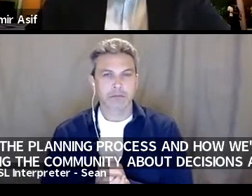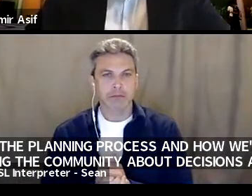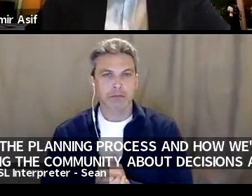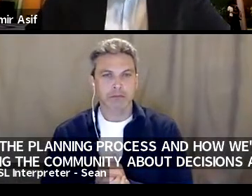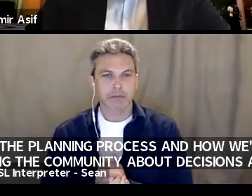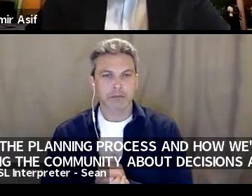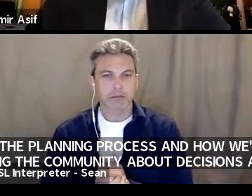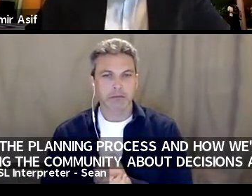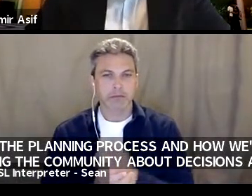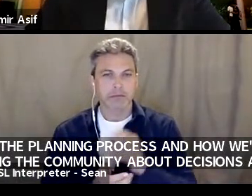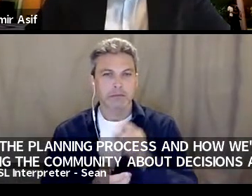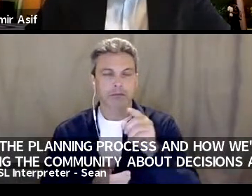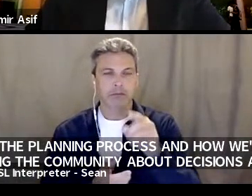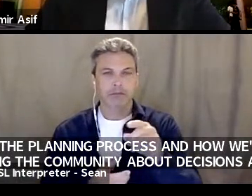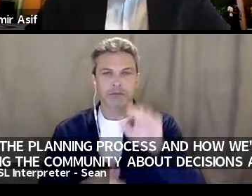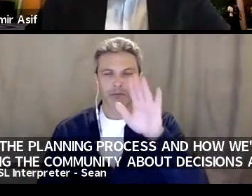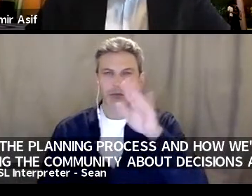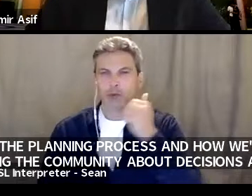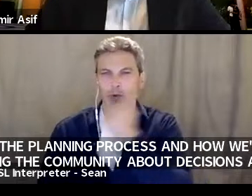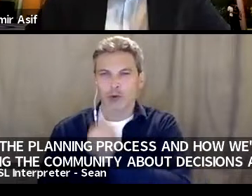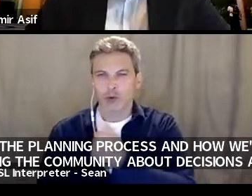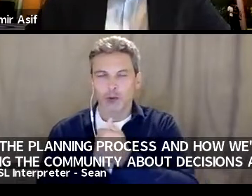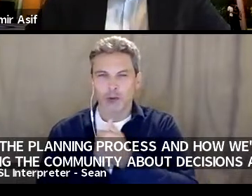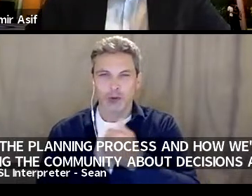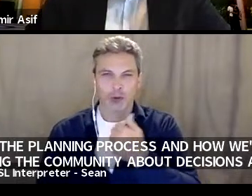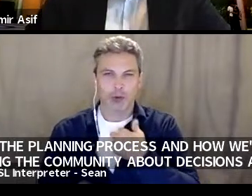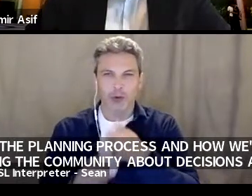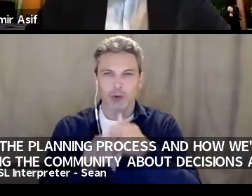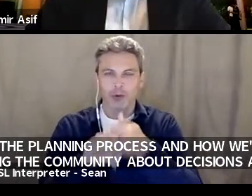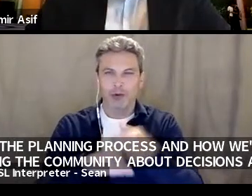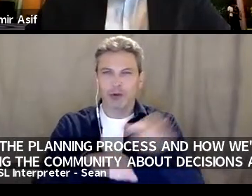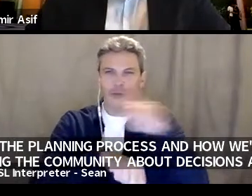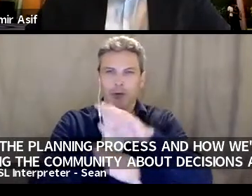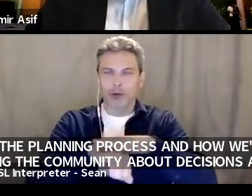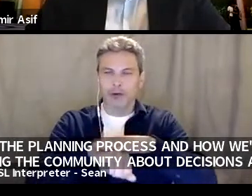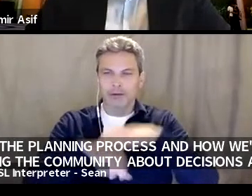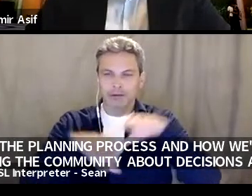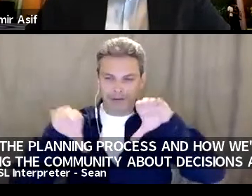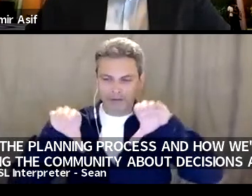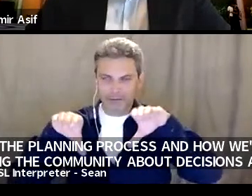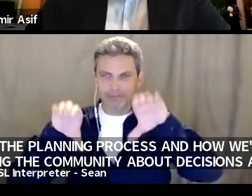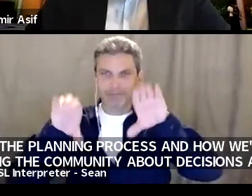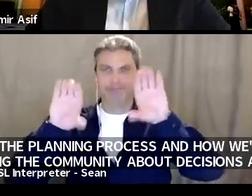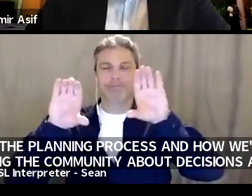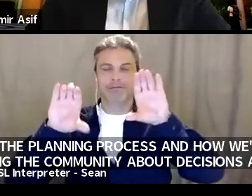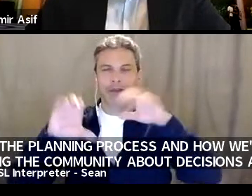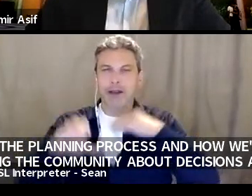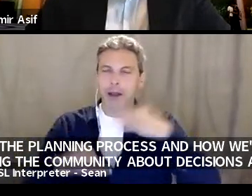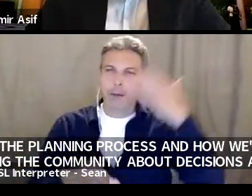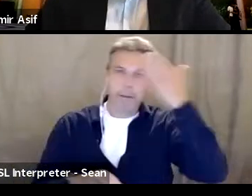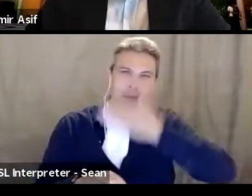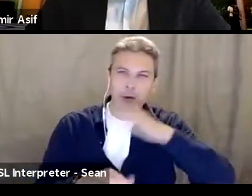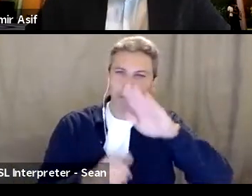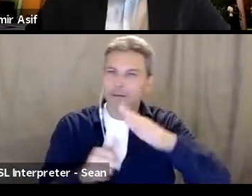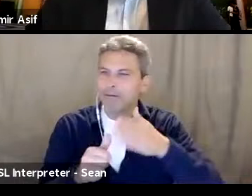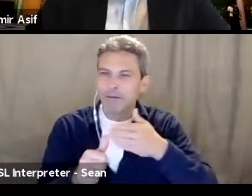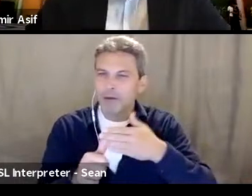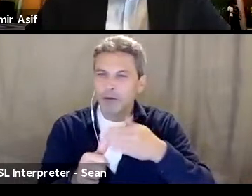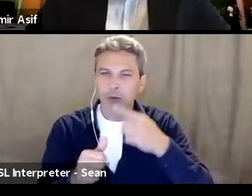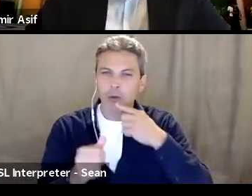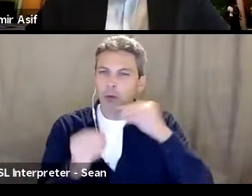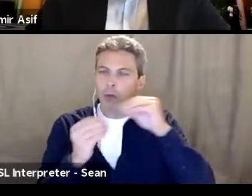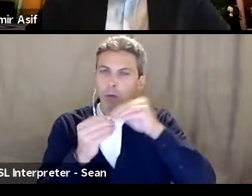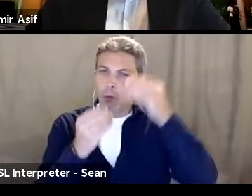Sorry, Graham, I was trying to follow an instruction to lower my camera, and so I missed the first part of that. So more information